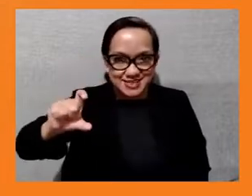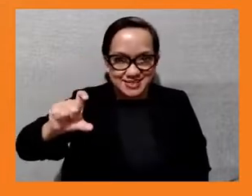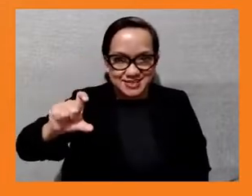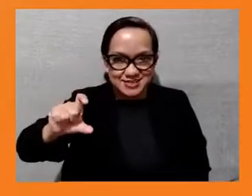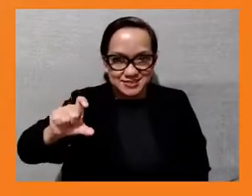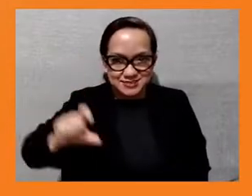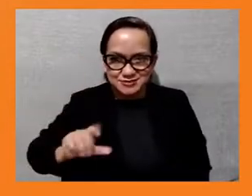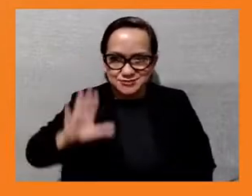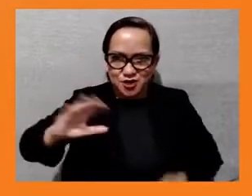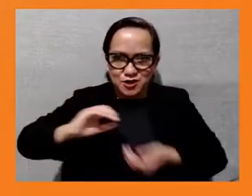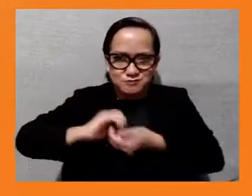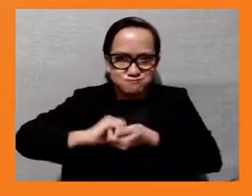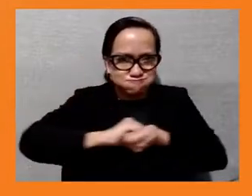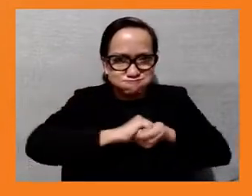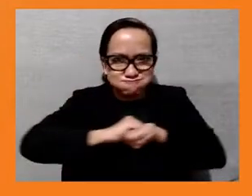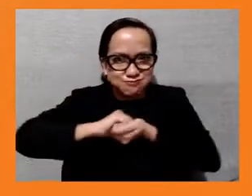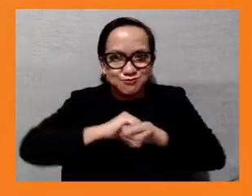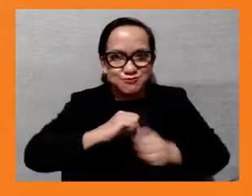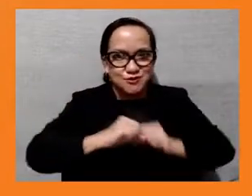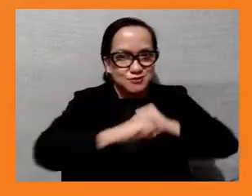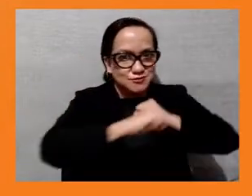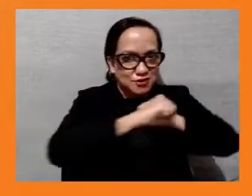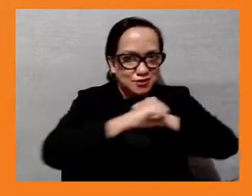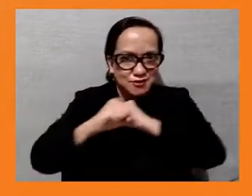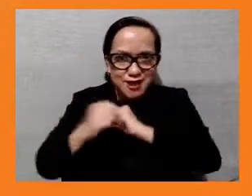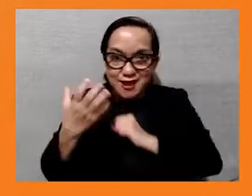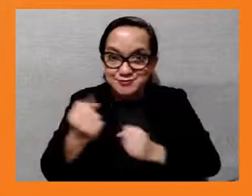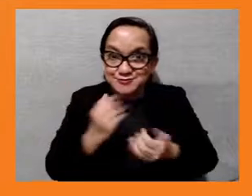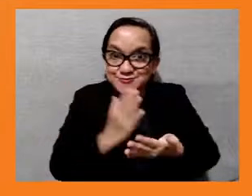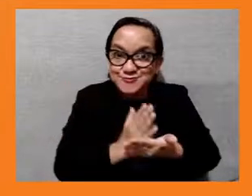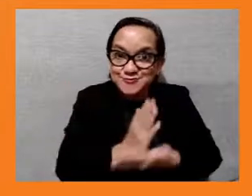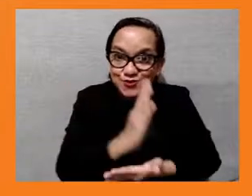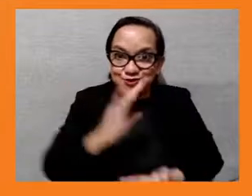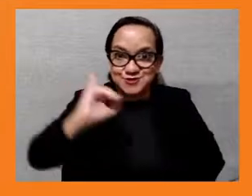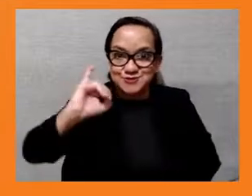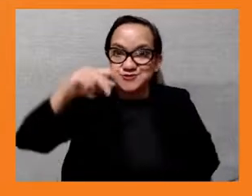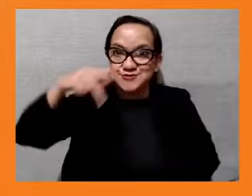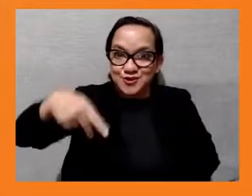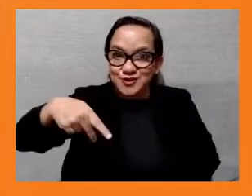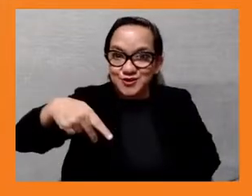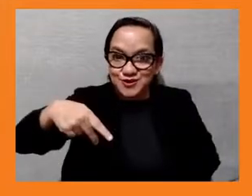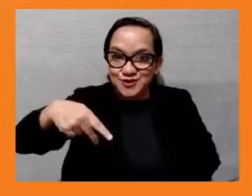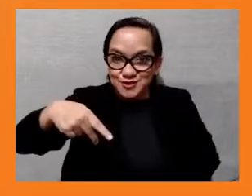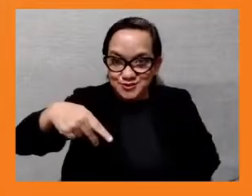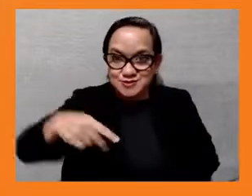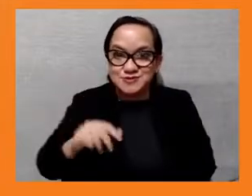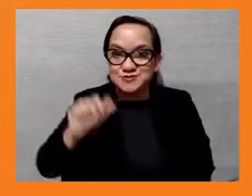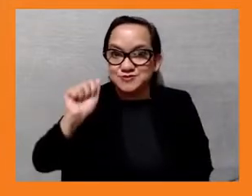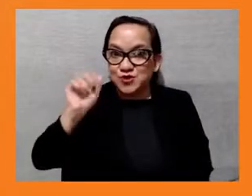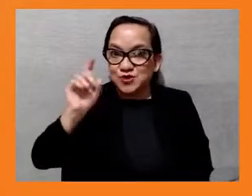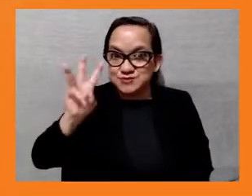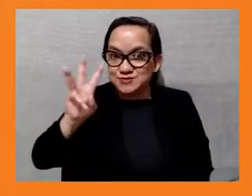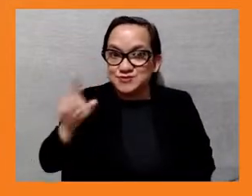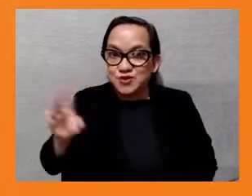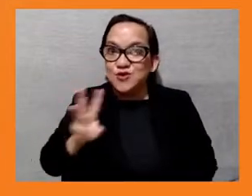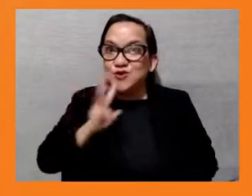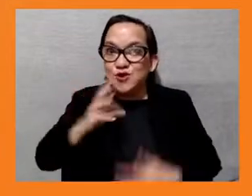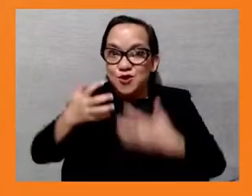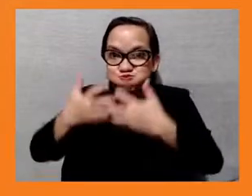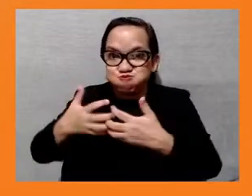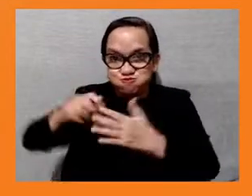unemployment of child labor. Next slide, please. So what do we want? Briefly,